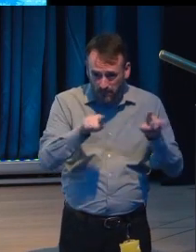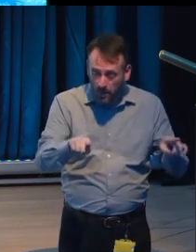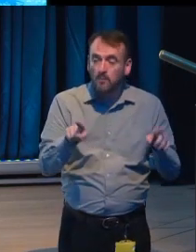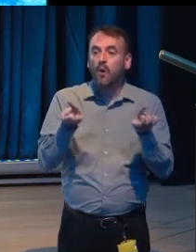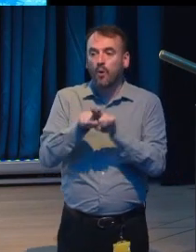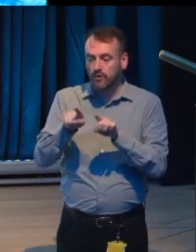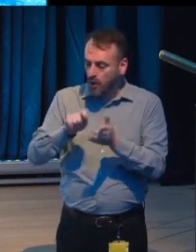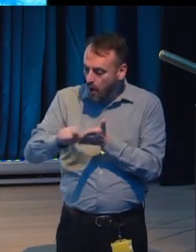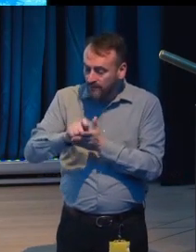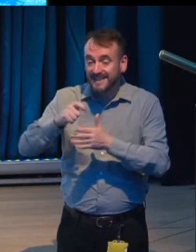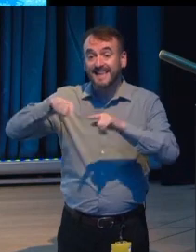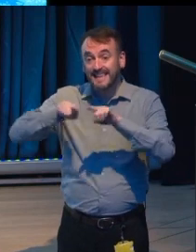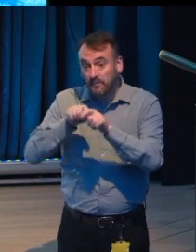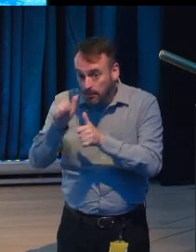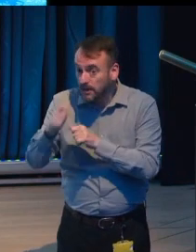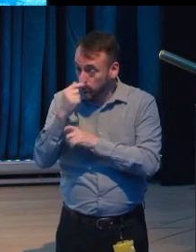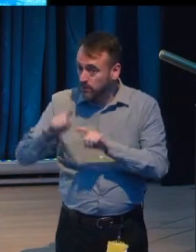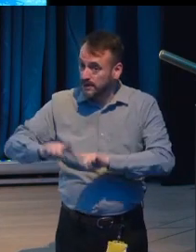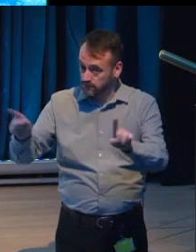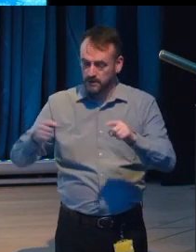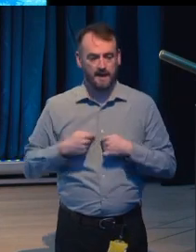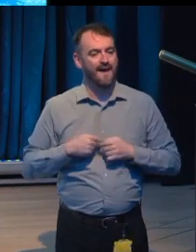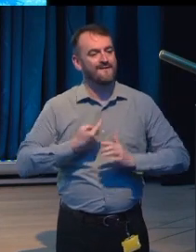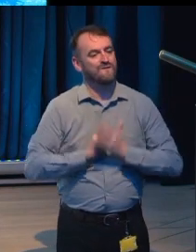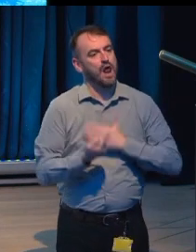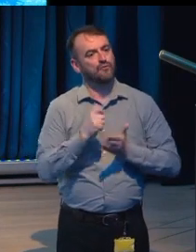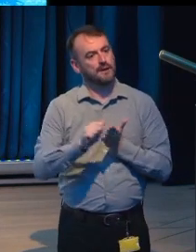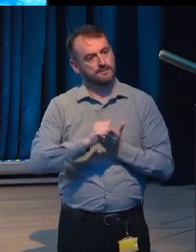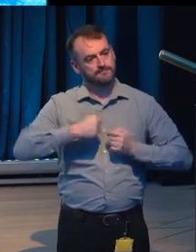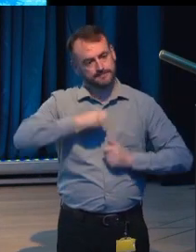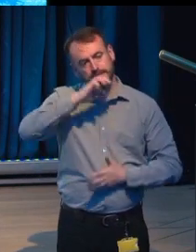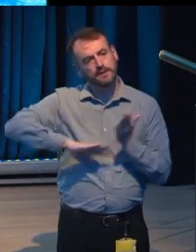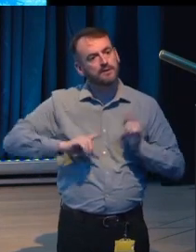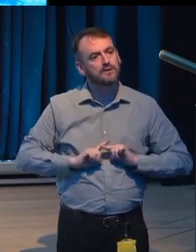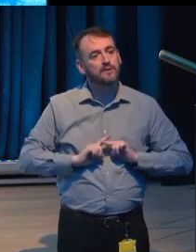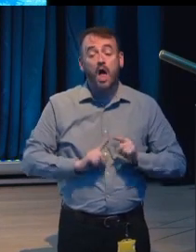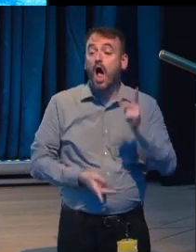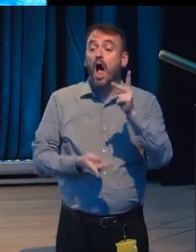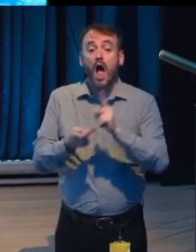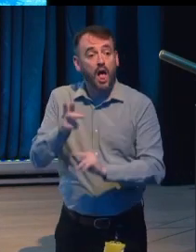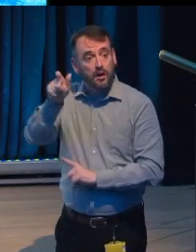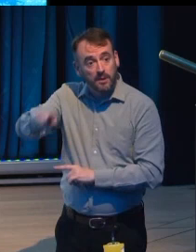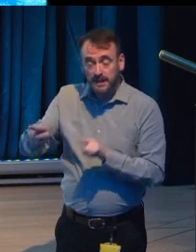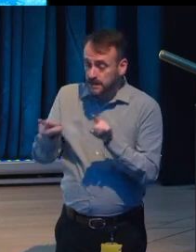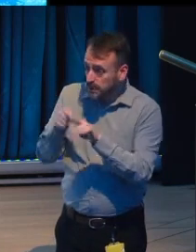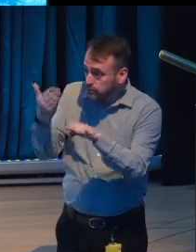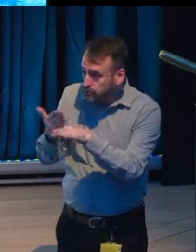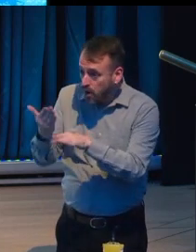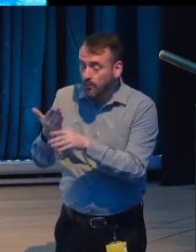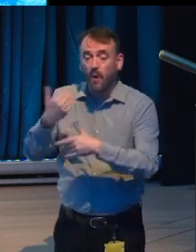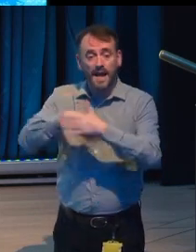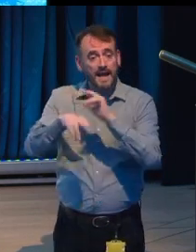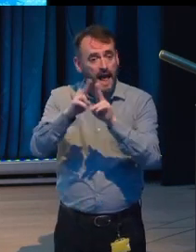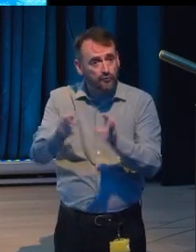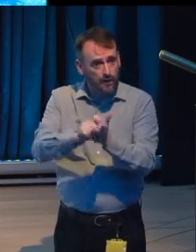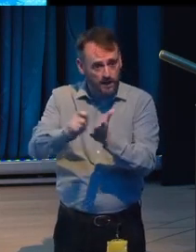as a freelance writer, my experience will vary, obviously from not only other freelance writers, but also in-house writers as well. So all I can hope really is